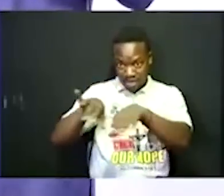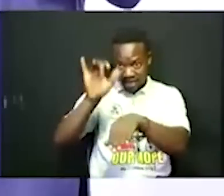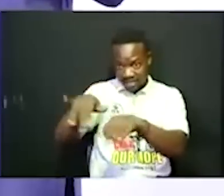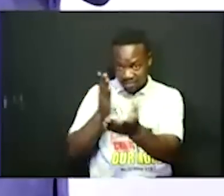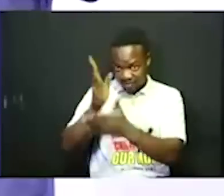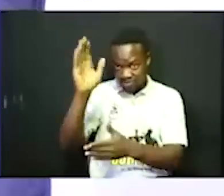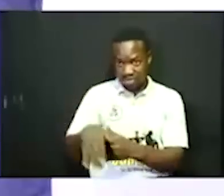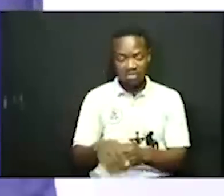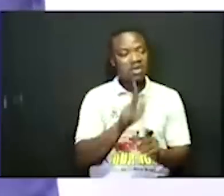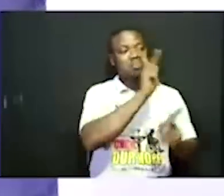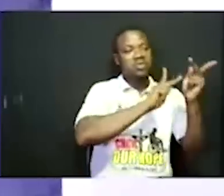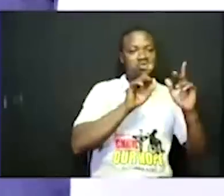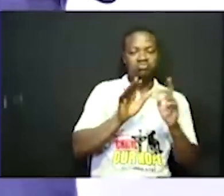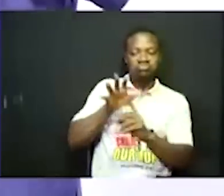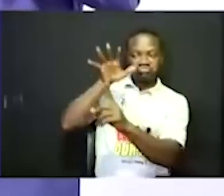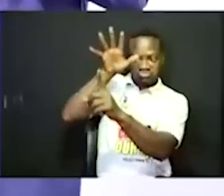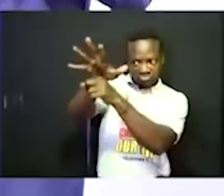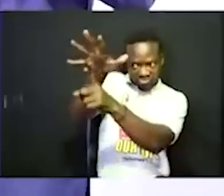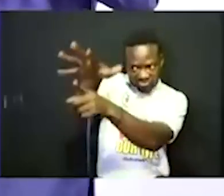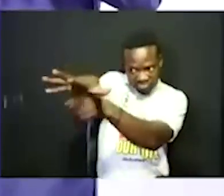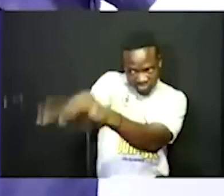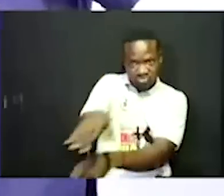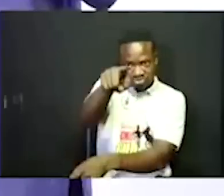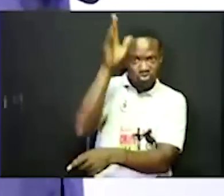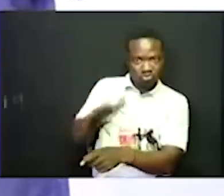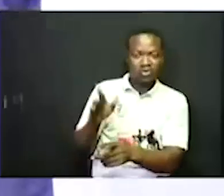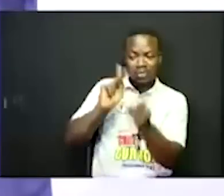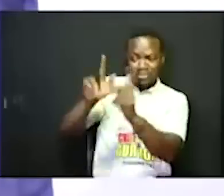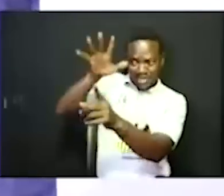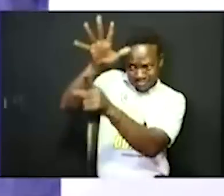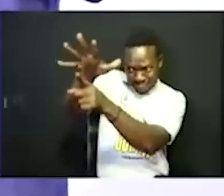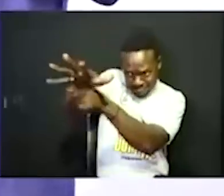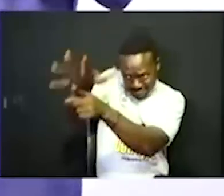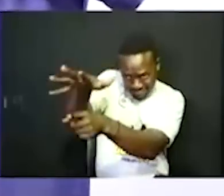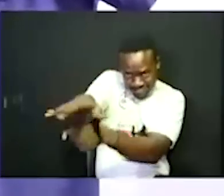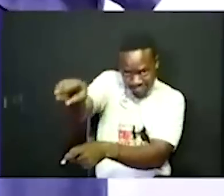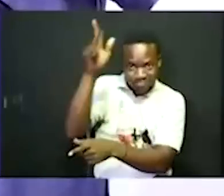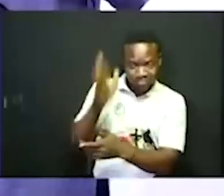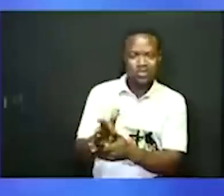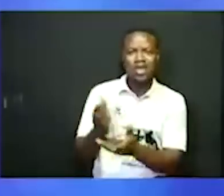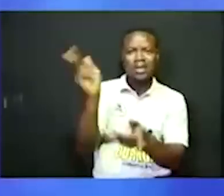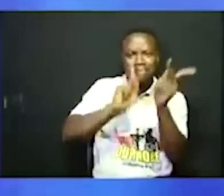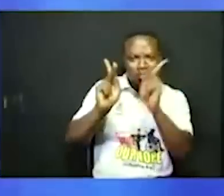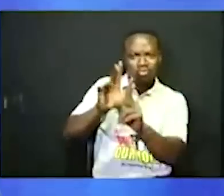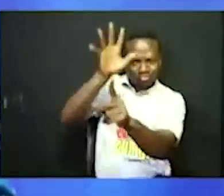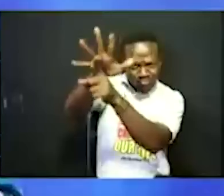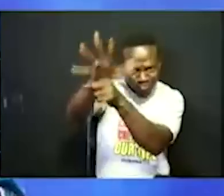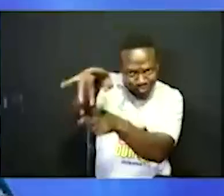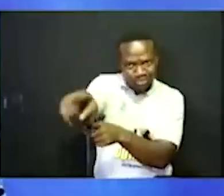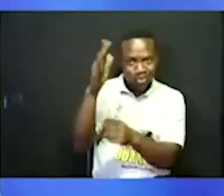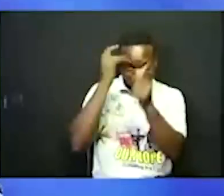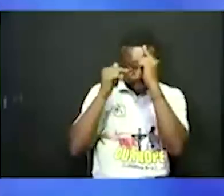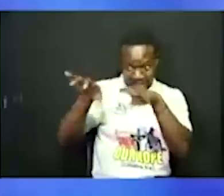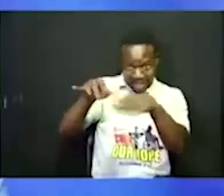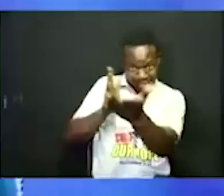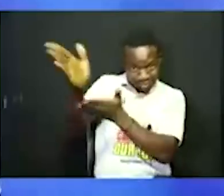You become a prey. Sure. Onyawa, o be proud. People will go after you. Ni pa be fish show so o be sell. They really go after you. Obi ani be sound. If